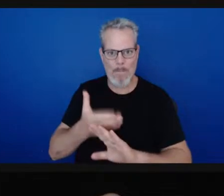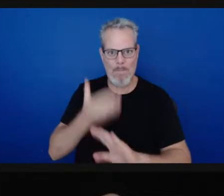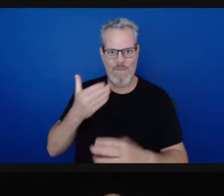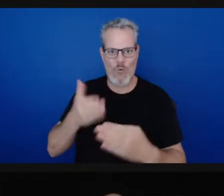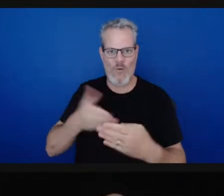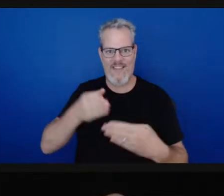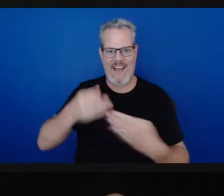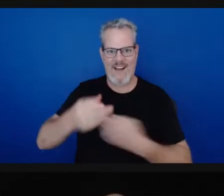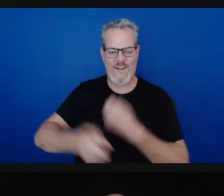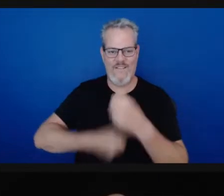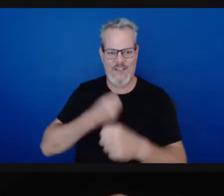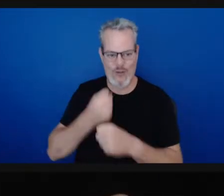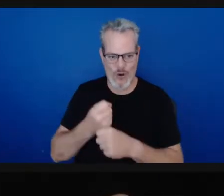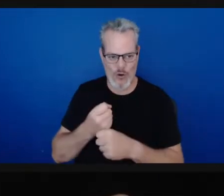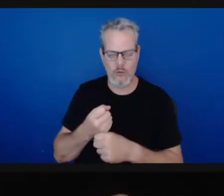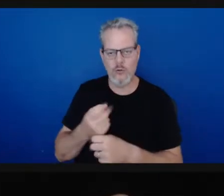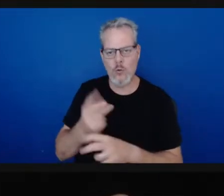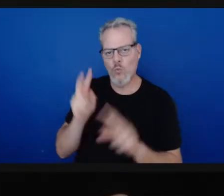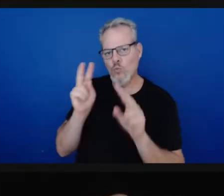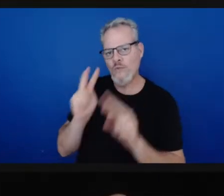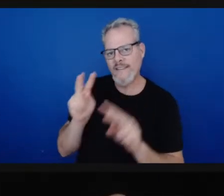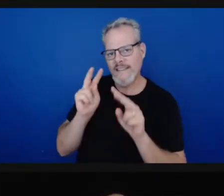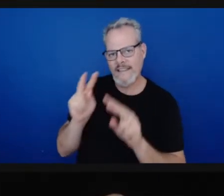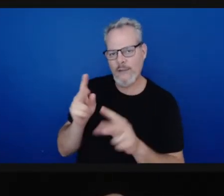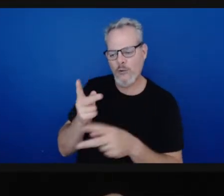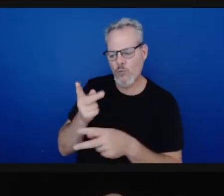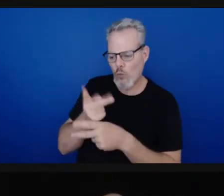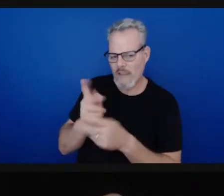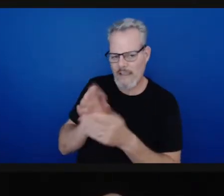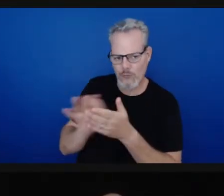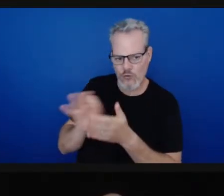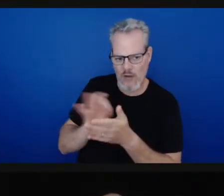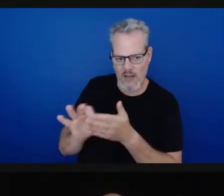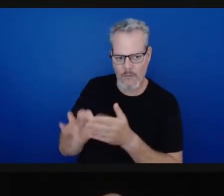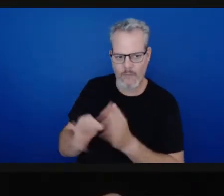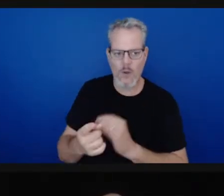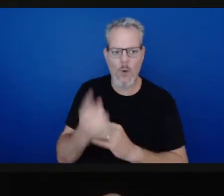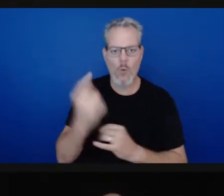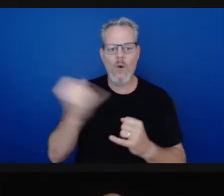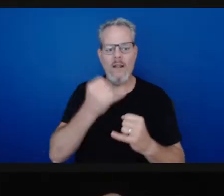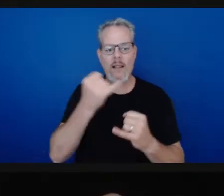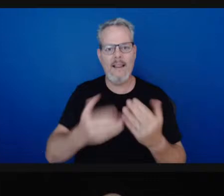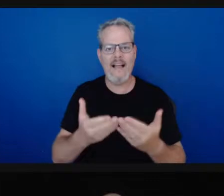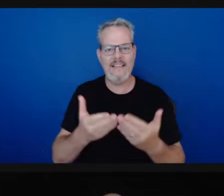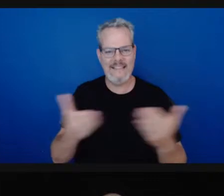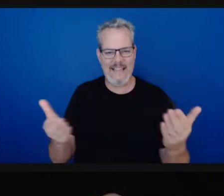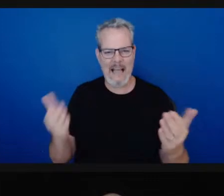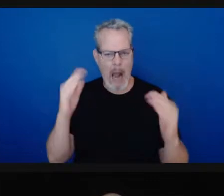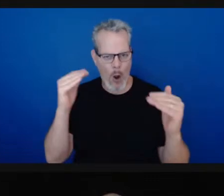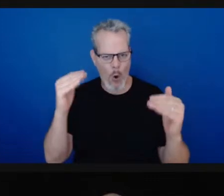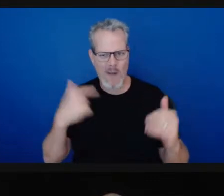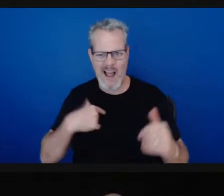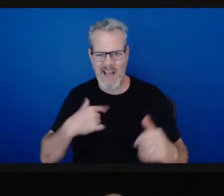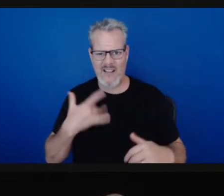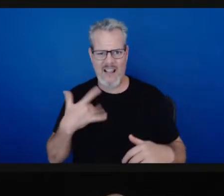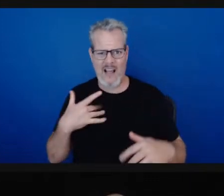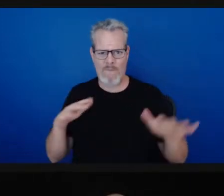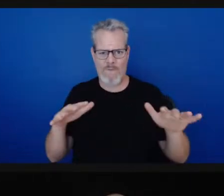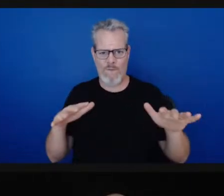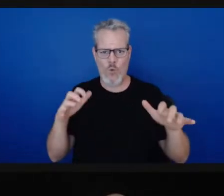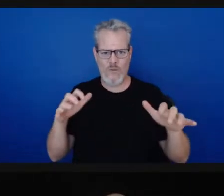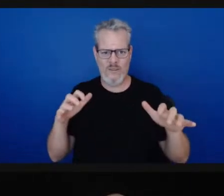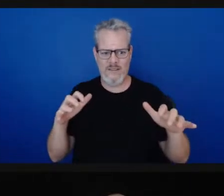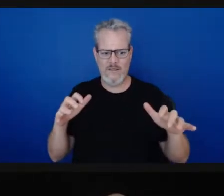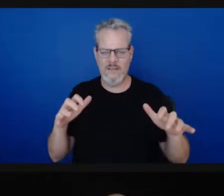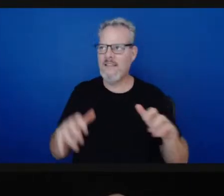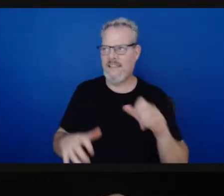been keeping track of. One last thing I mentioned, Dane, I hope you can still hear me, even though I think I'm frozen on the screen here. Yeah,